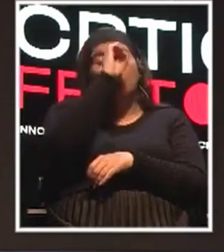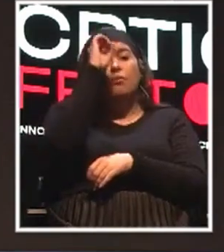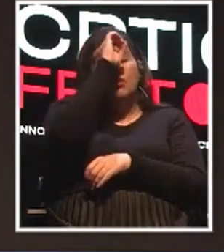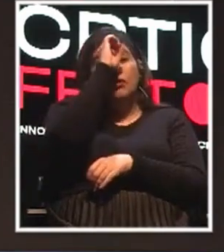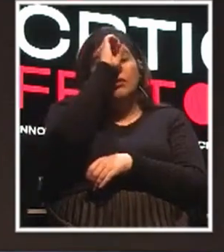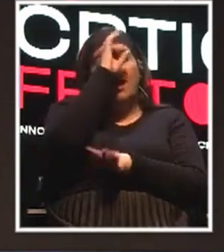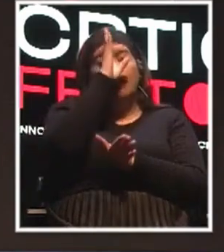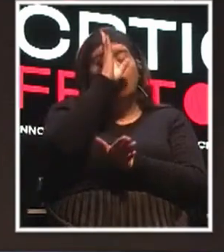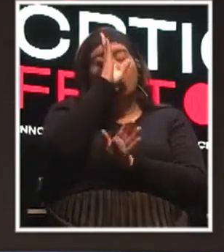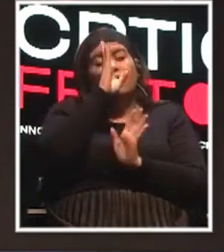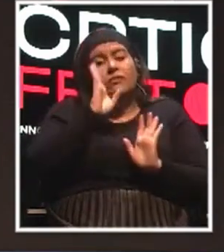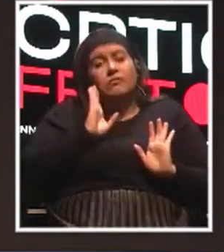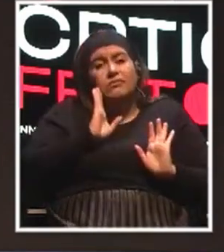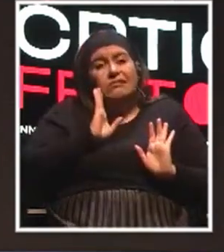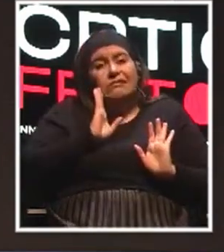doing this now.